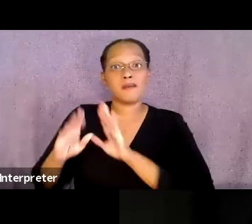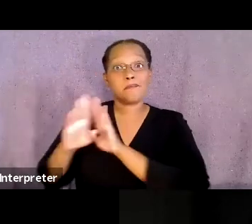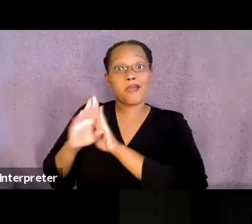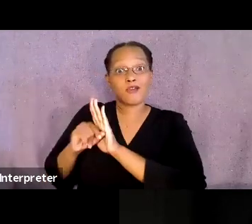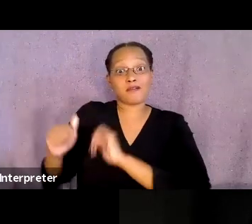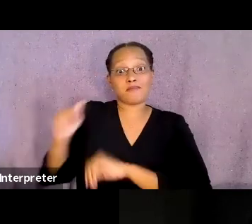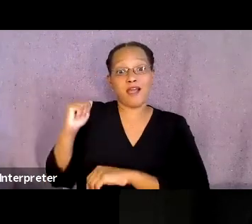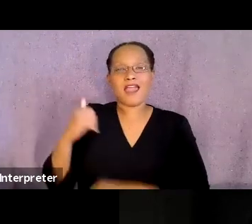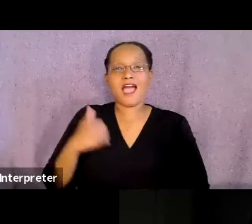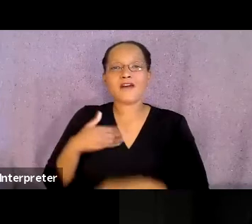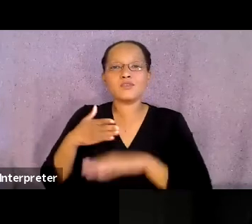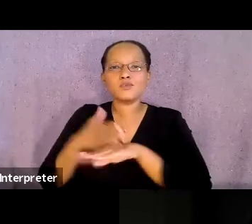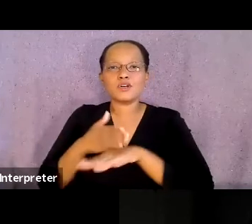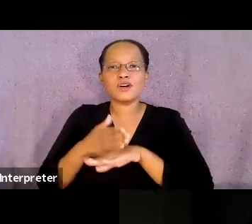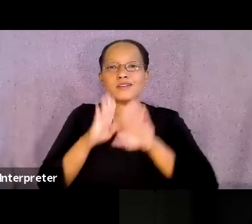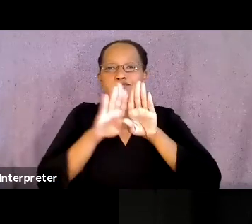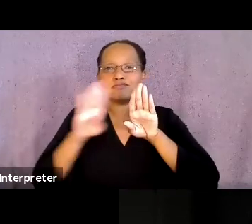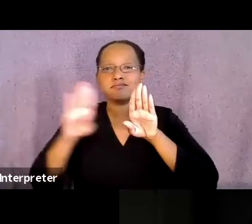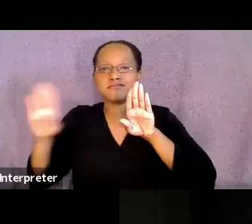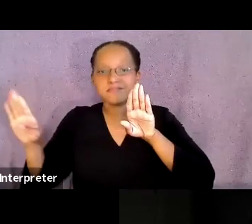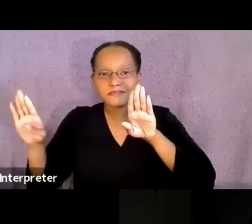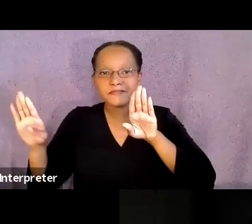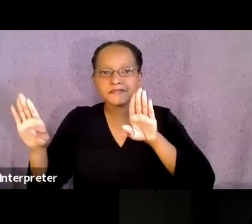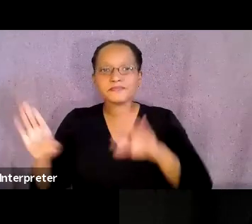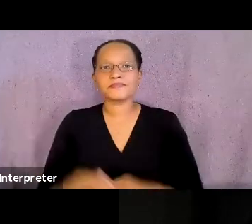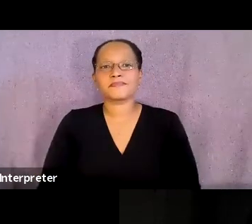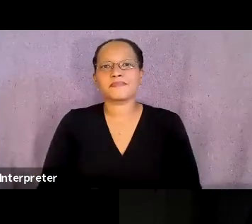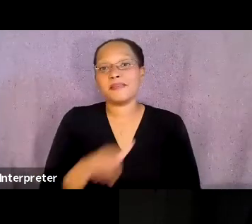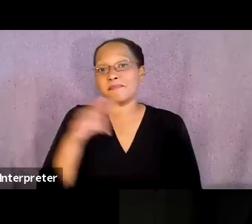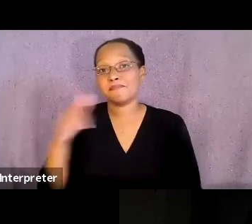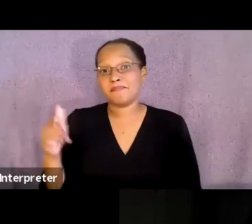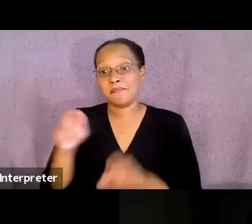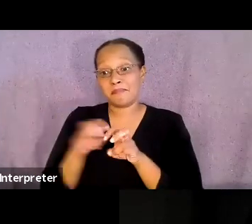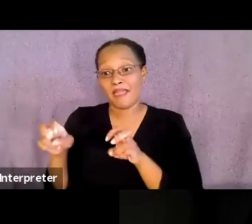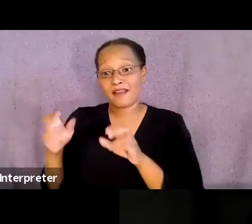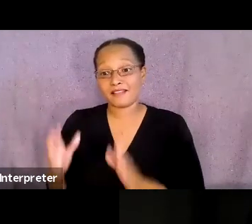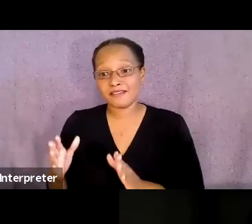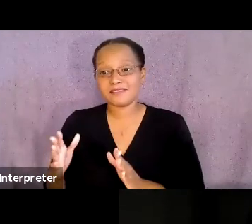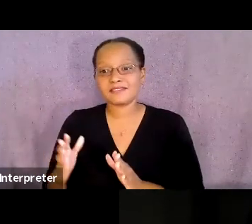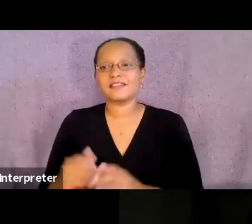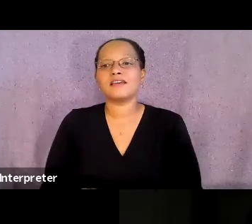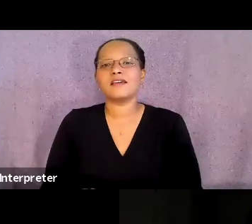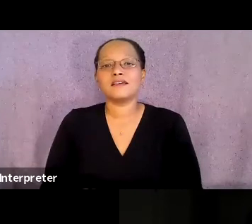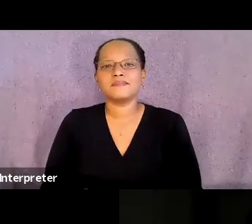wall. I'm going to pass it to our panelists to introduce themselves, starting with